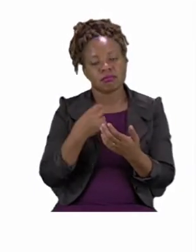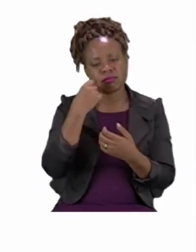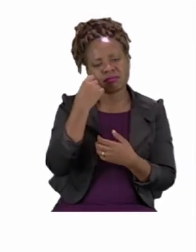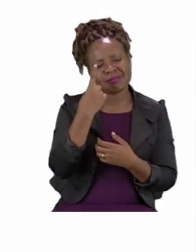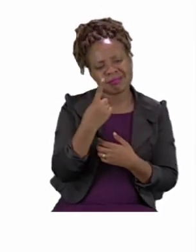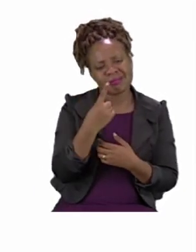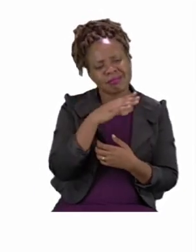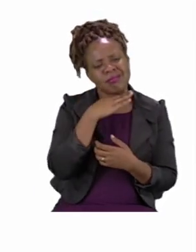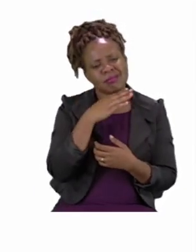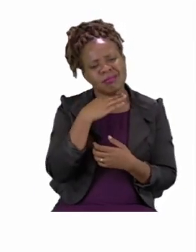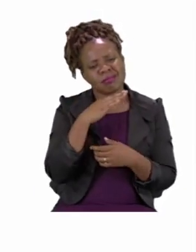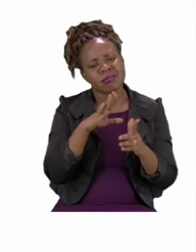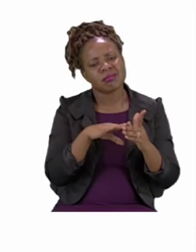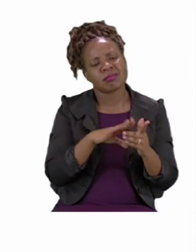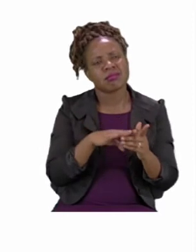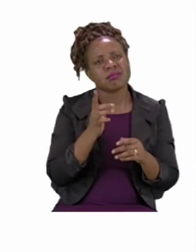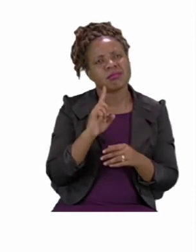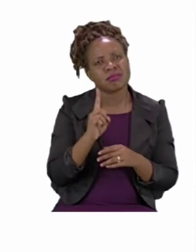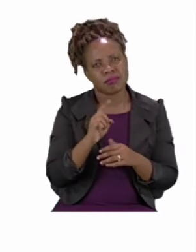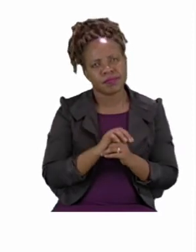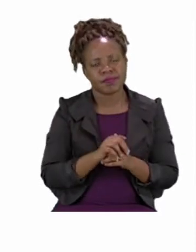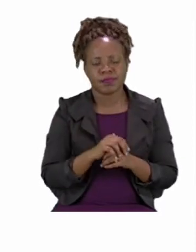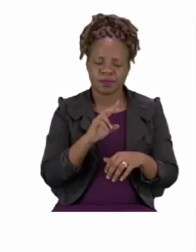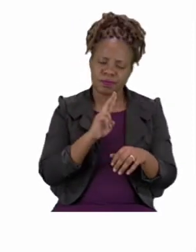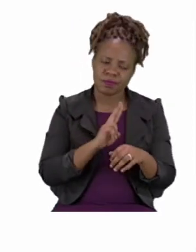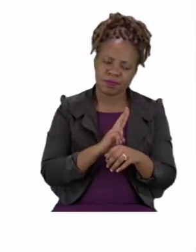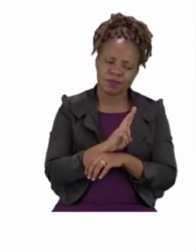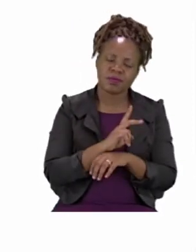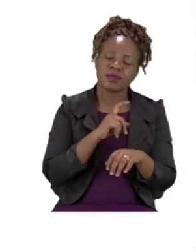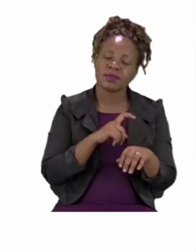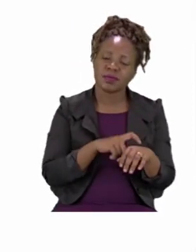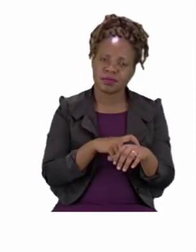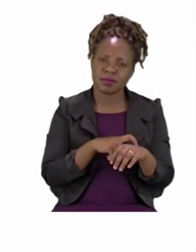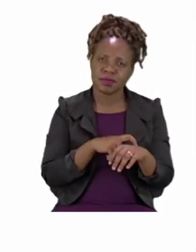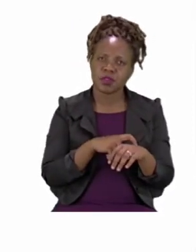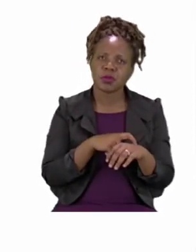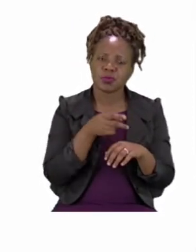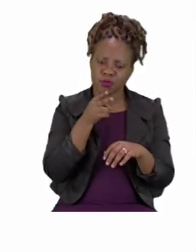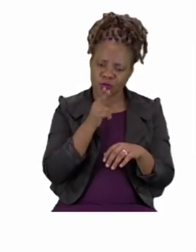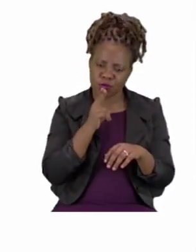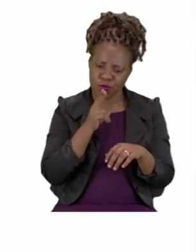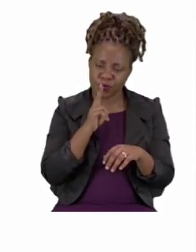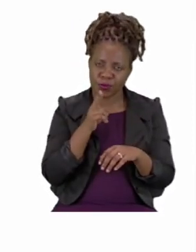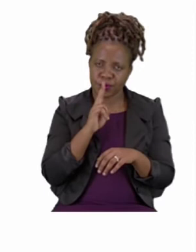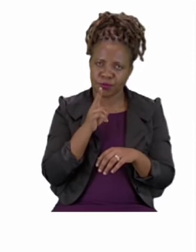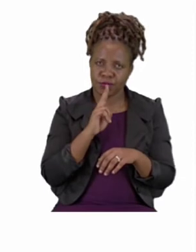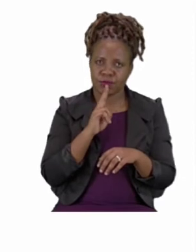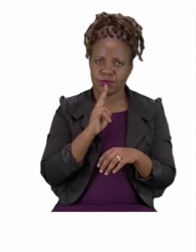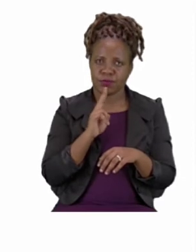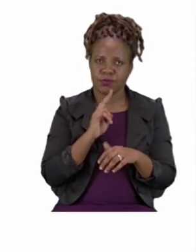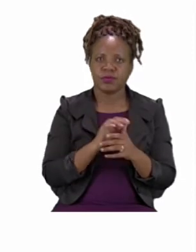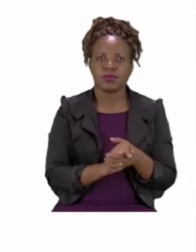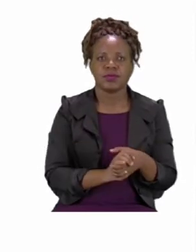The second time when we read the story is to try and find our answers for the questions that have